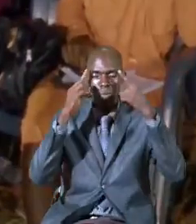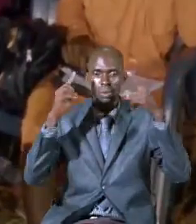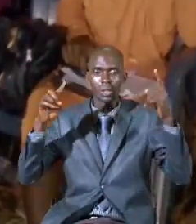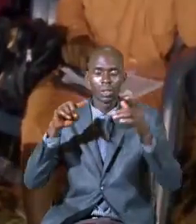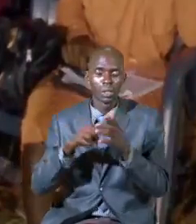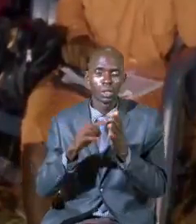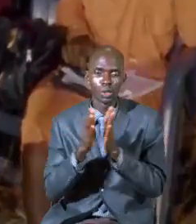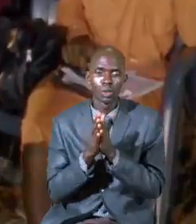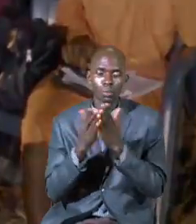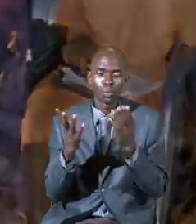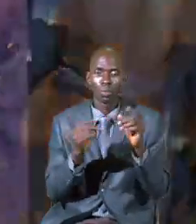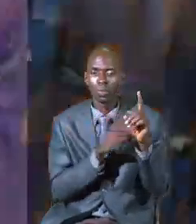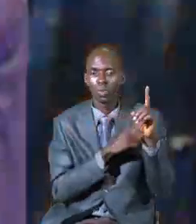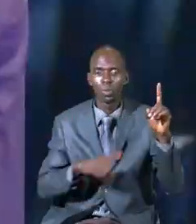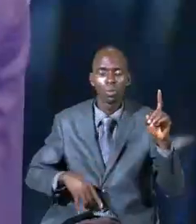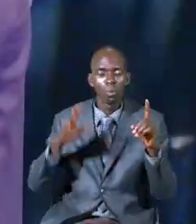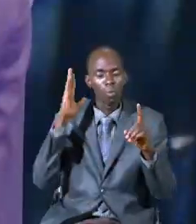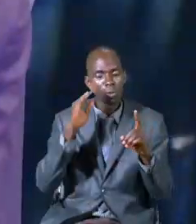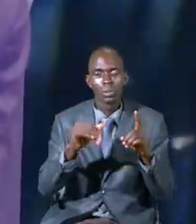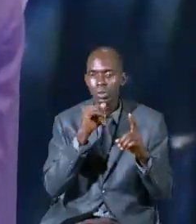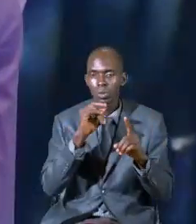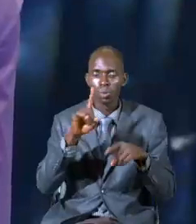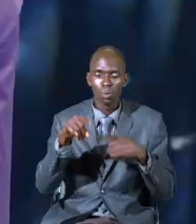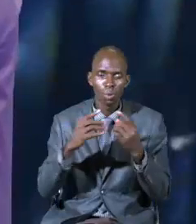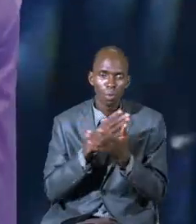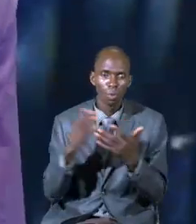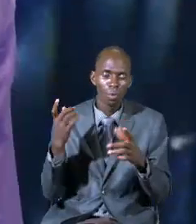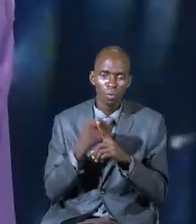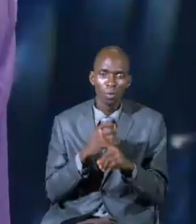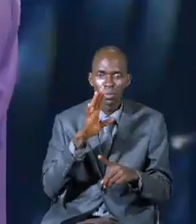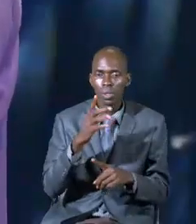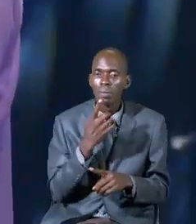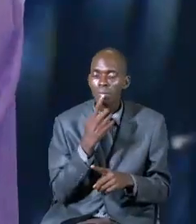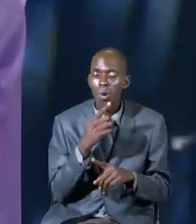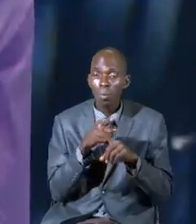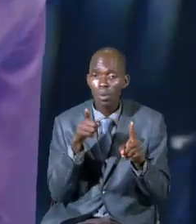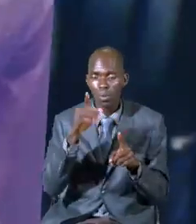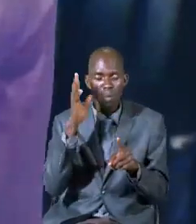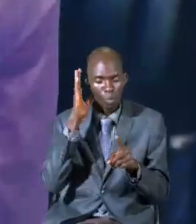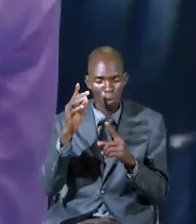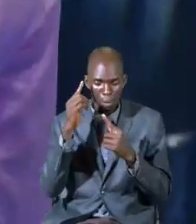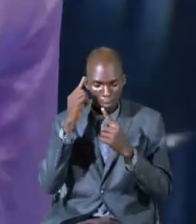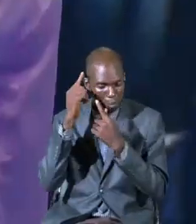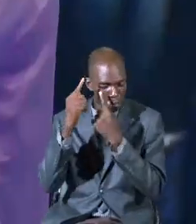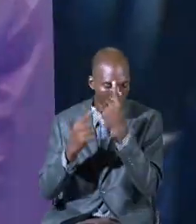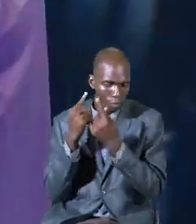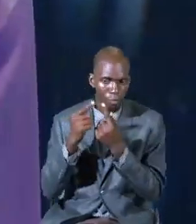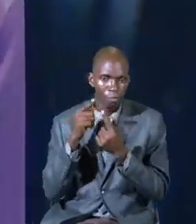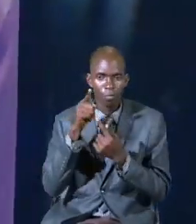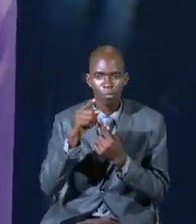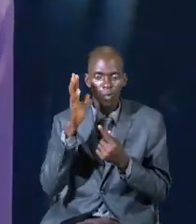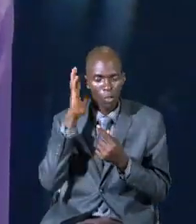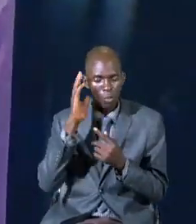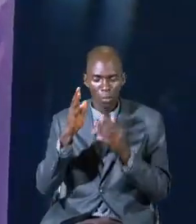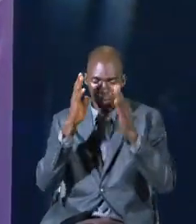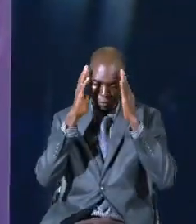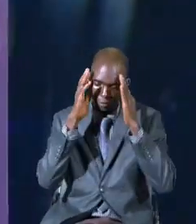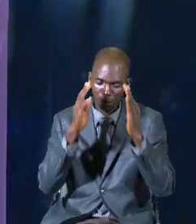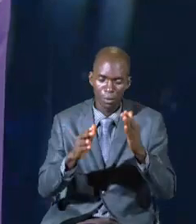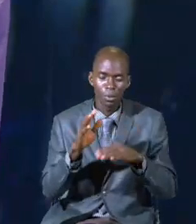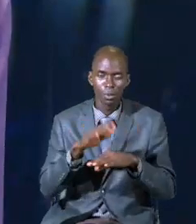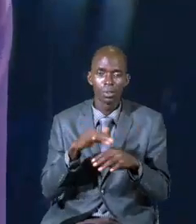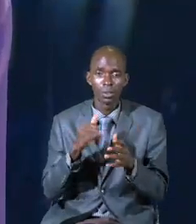of thy mouth, but thou shalt meditate. Thou shalt meditate.